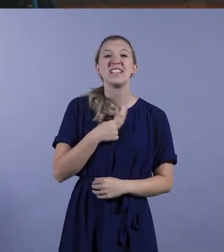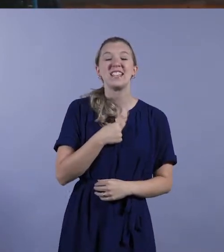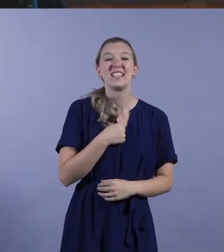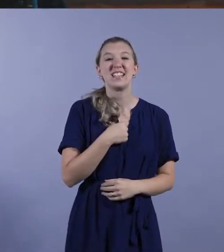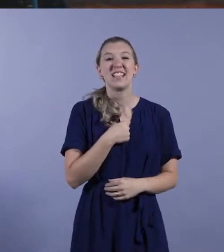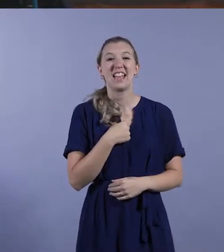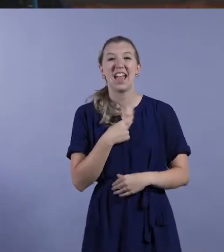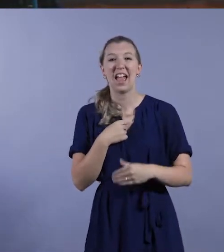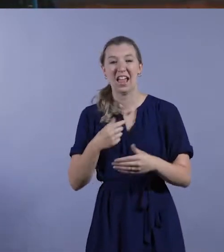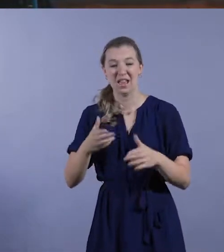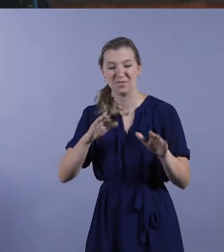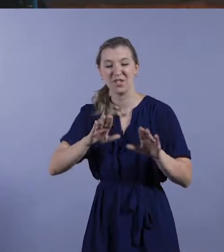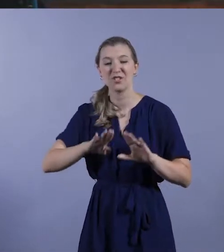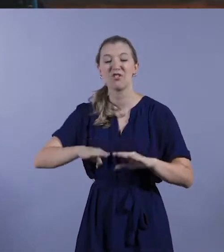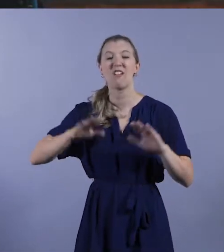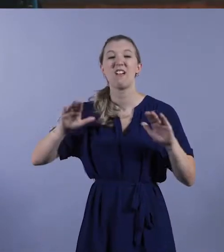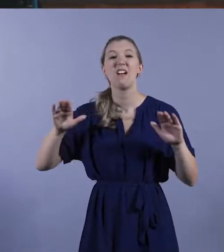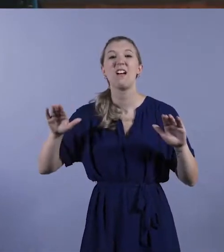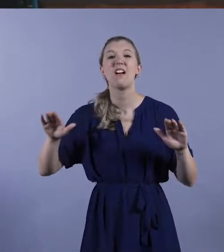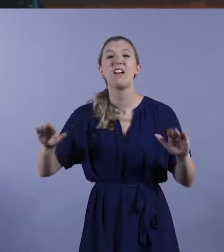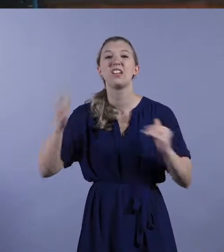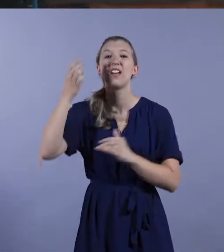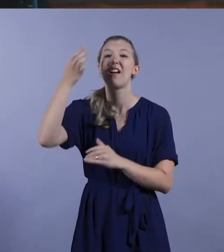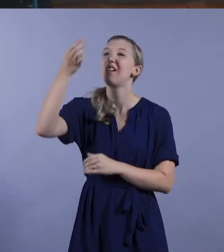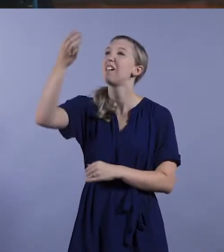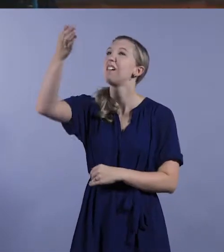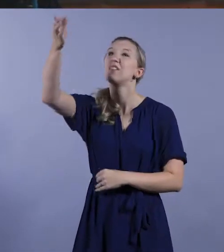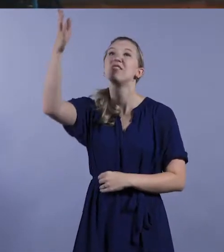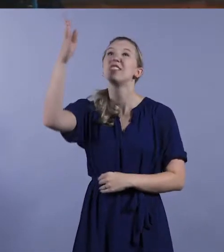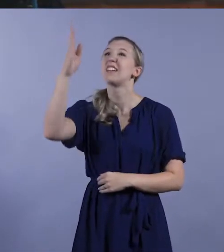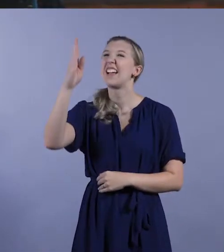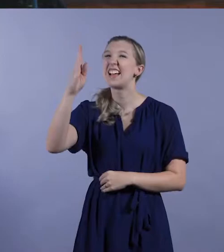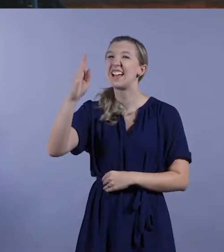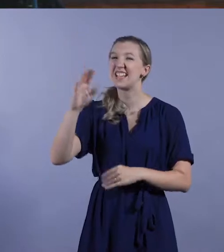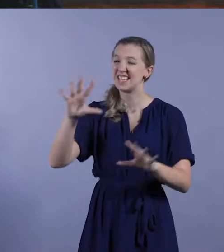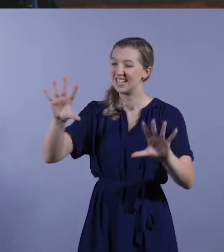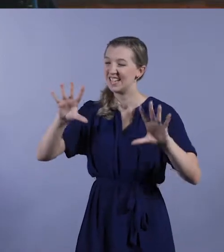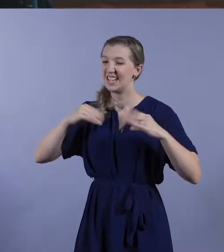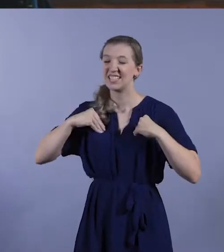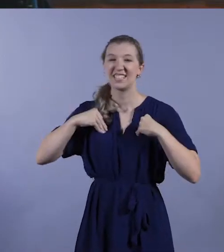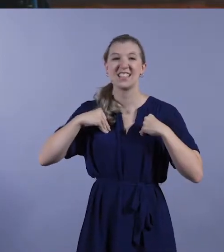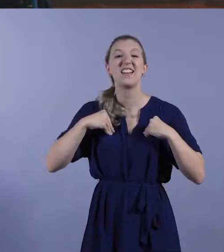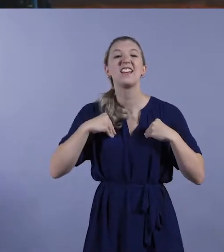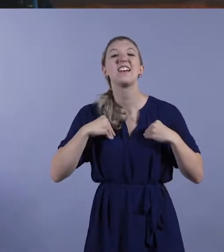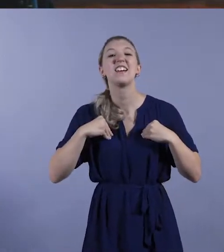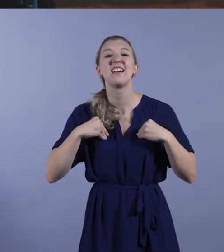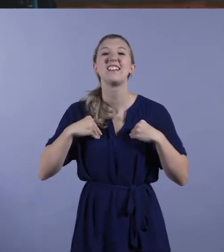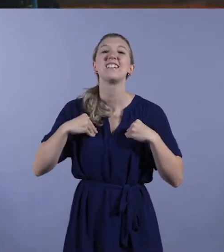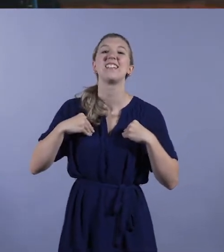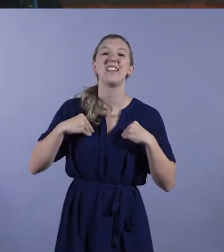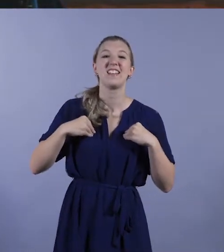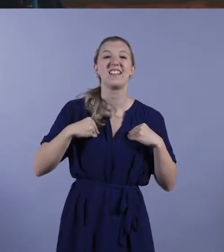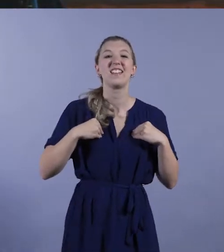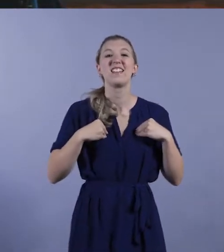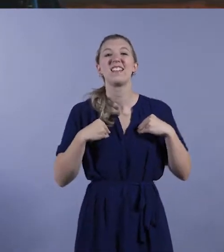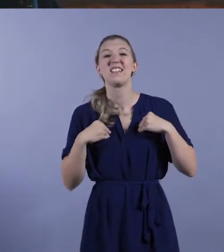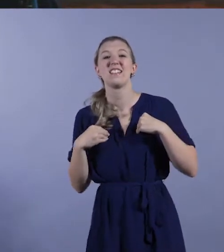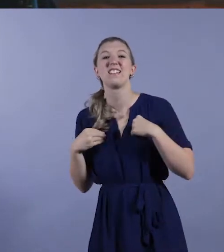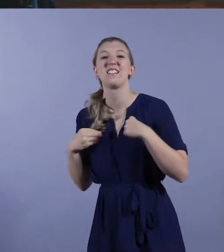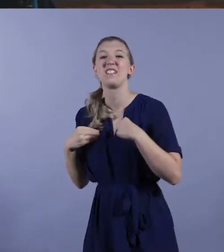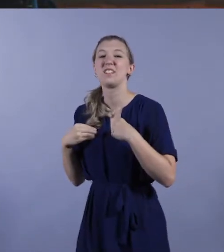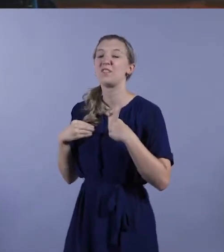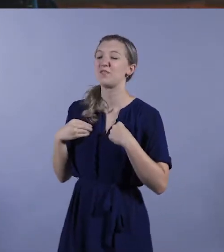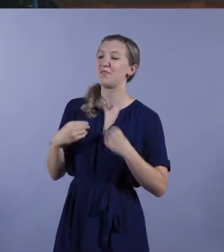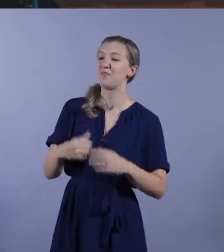me, and I'm a child of God. Yes, I